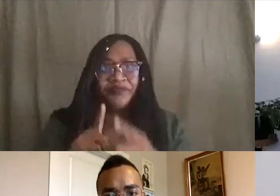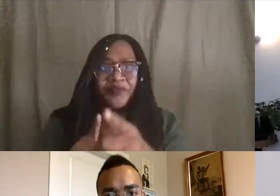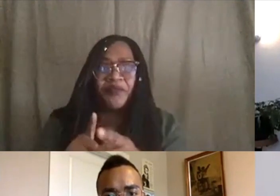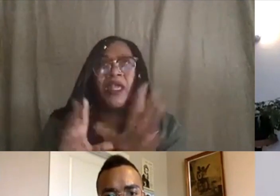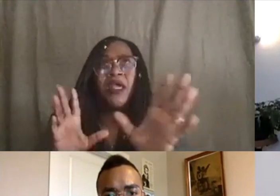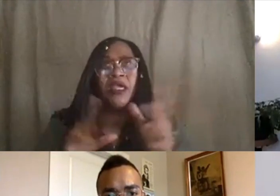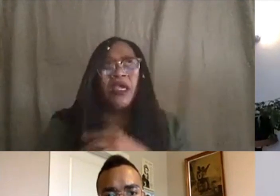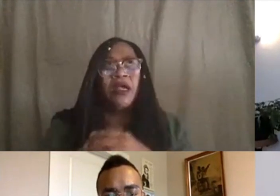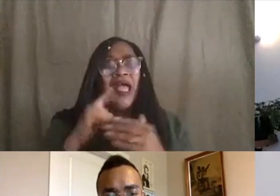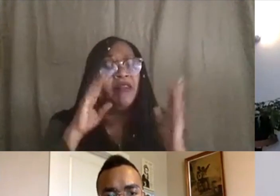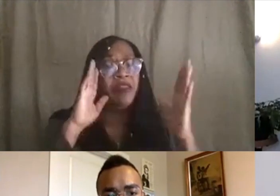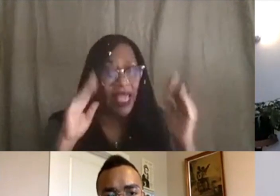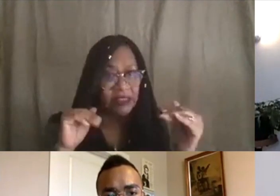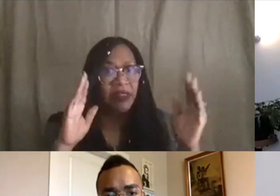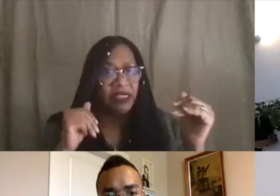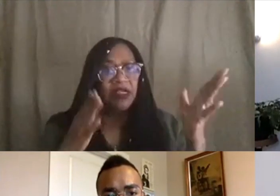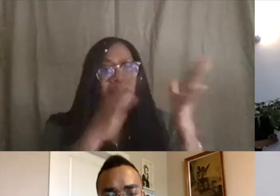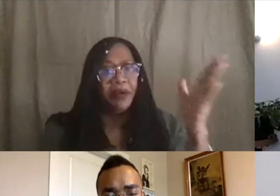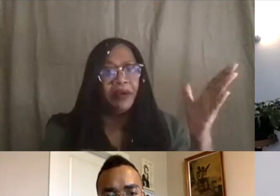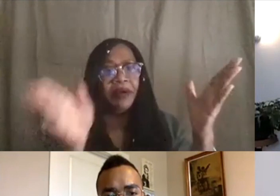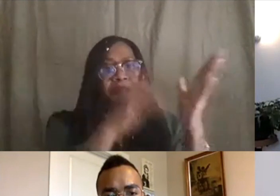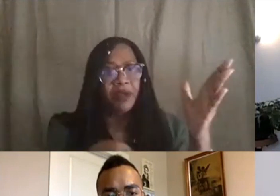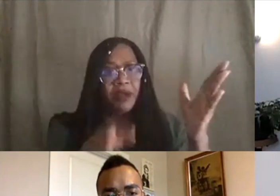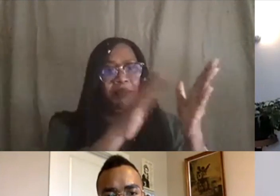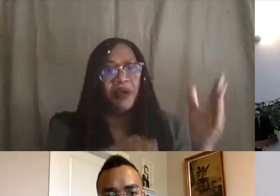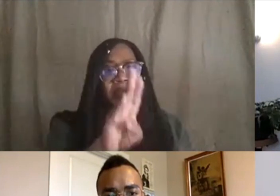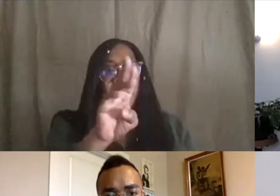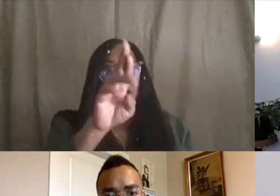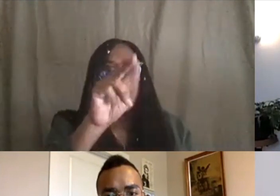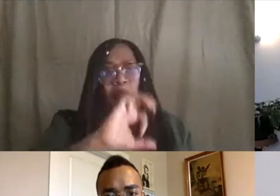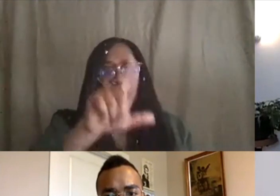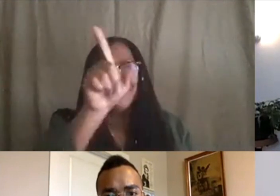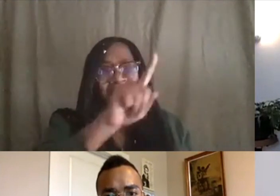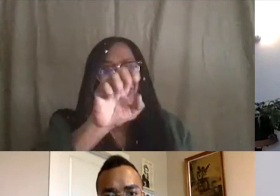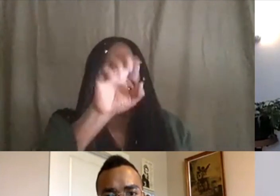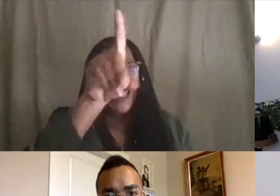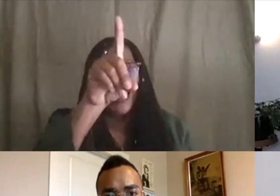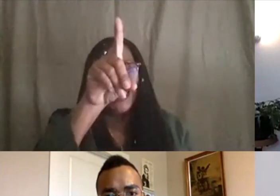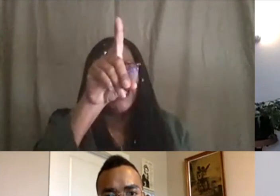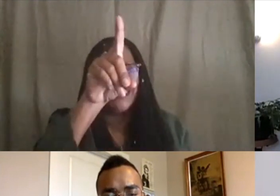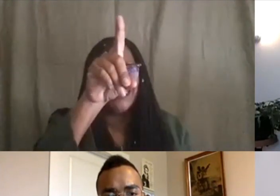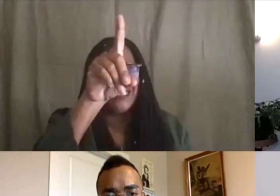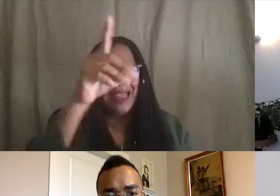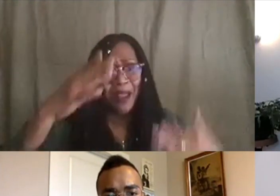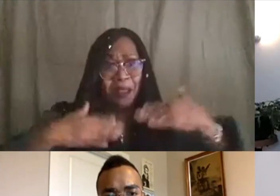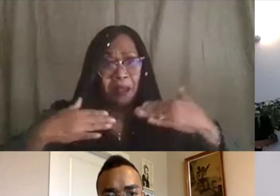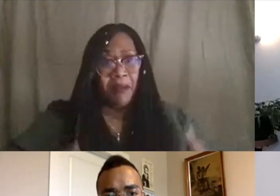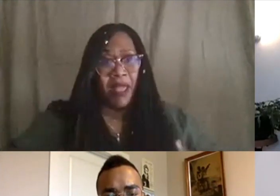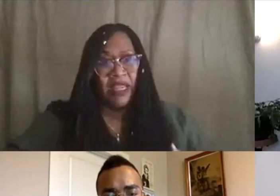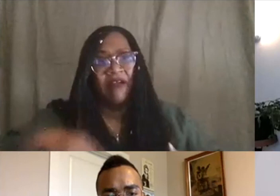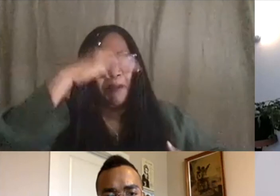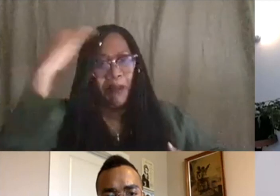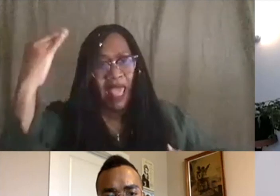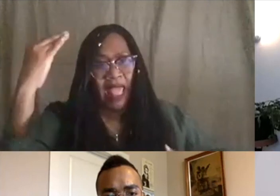expectation that the repetition of the brutalized to death body of a Black person